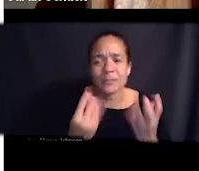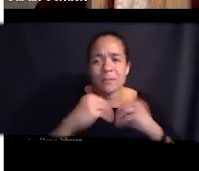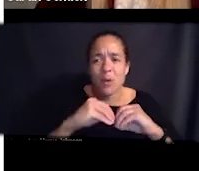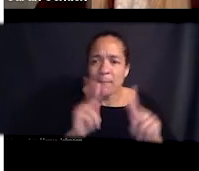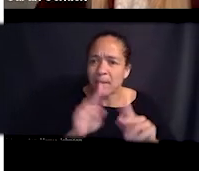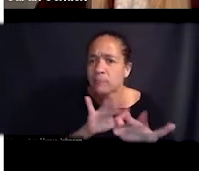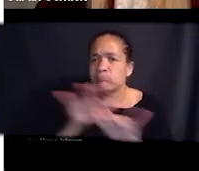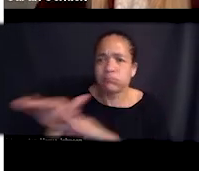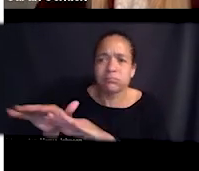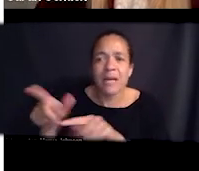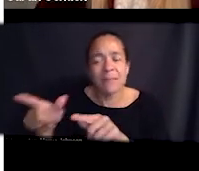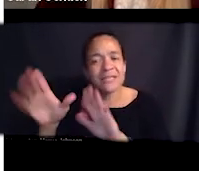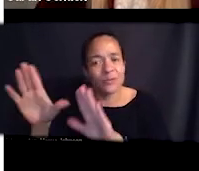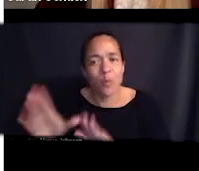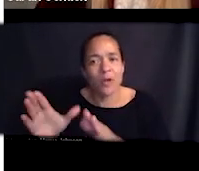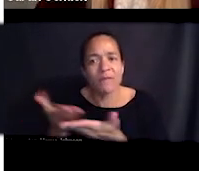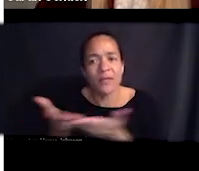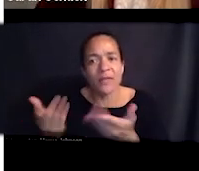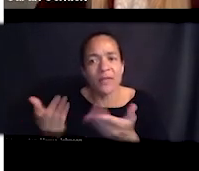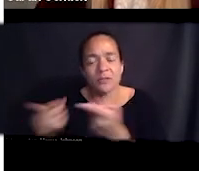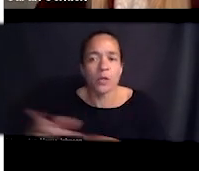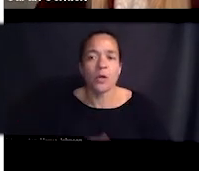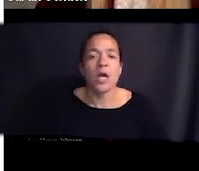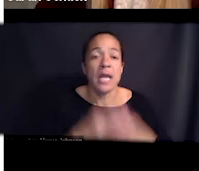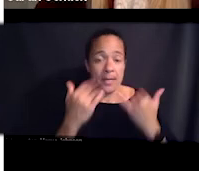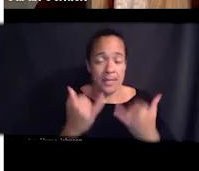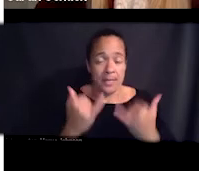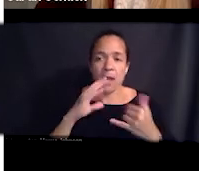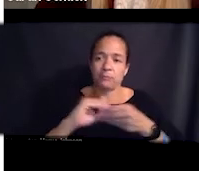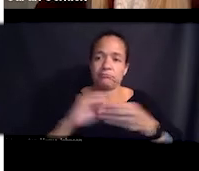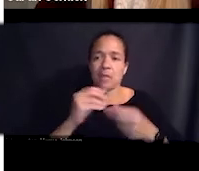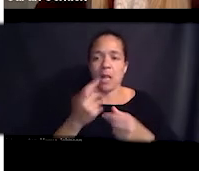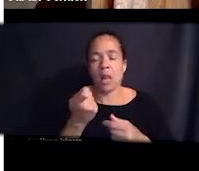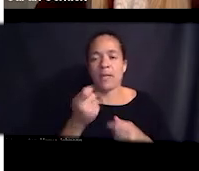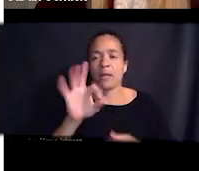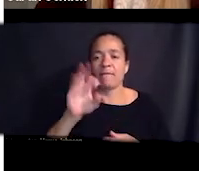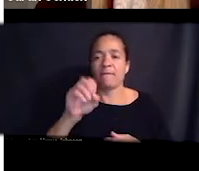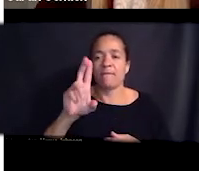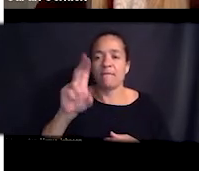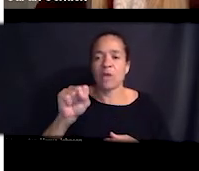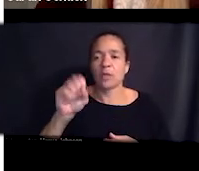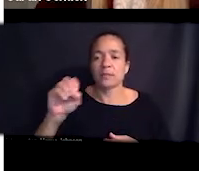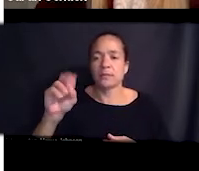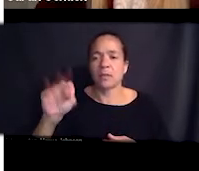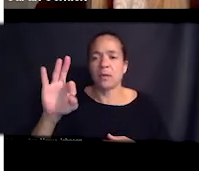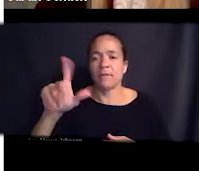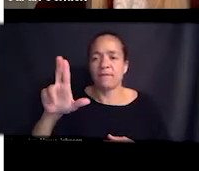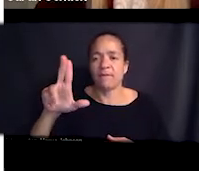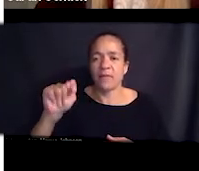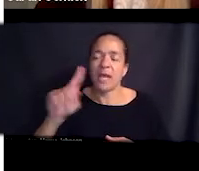things occurring there. Wanted to talk to you a bit about Focus on Flint. It's been a while since I talked to you about what's going on. We've met